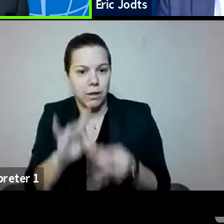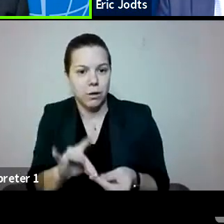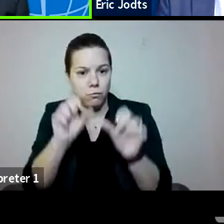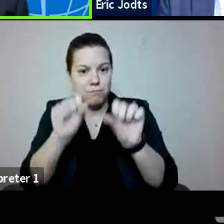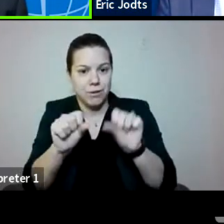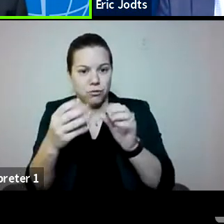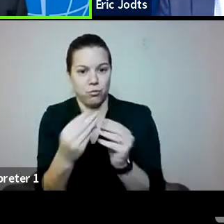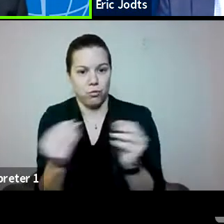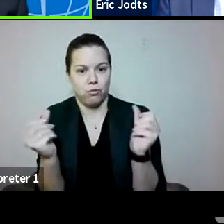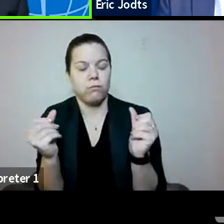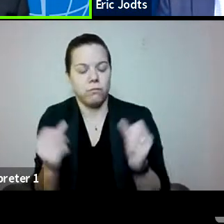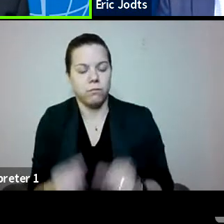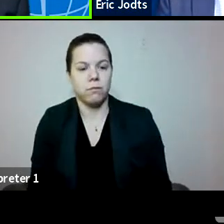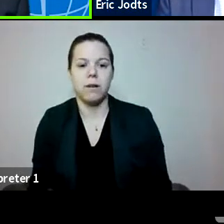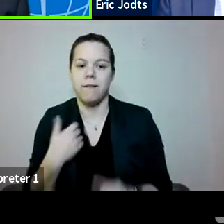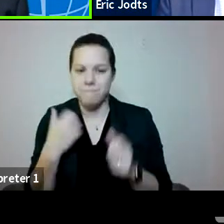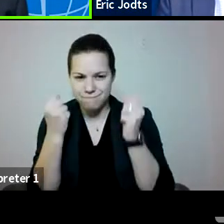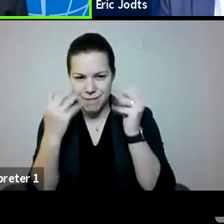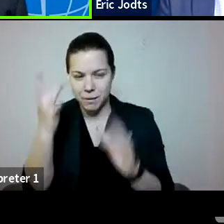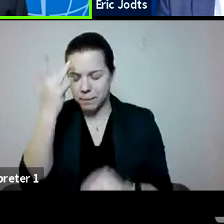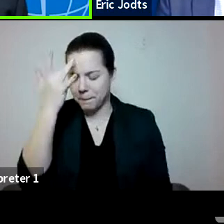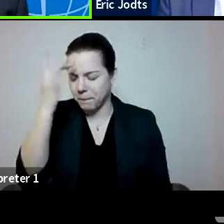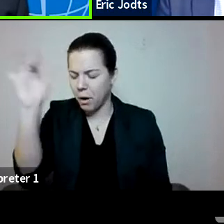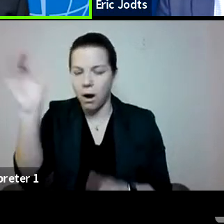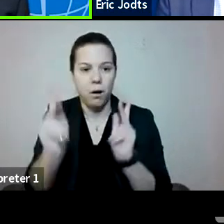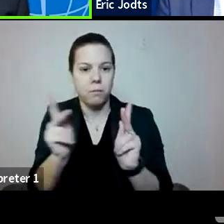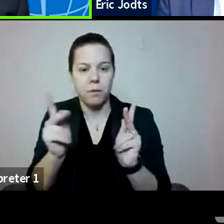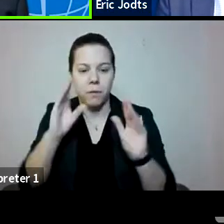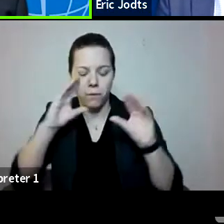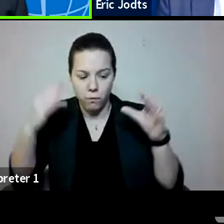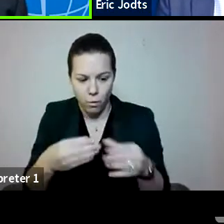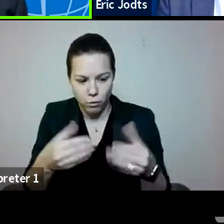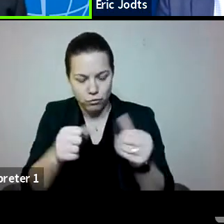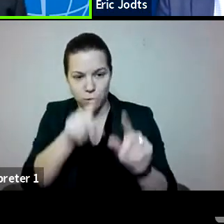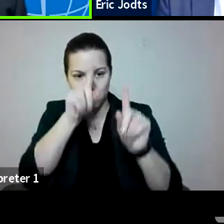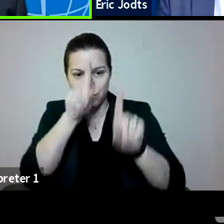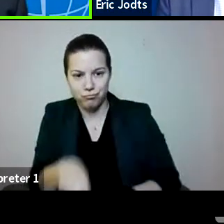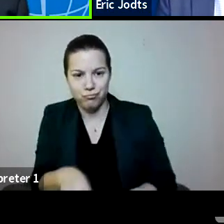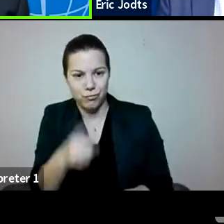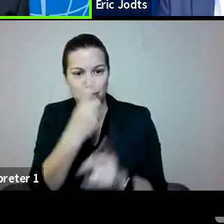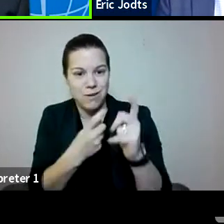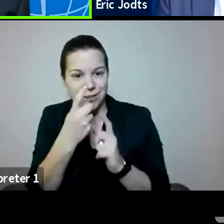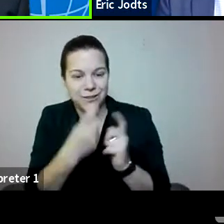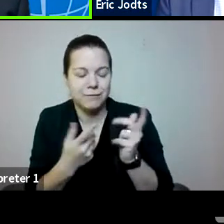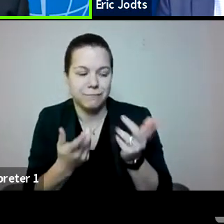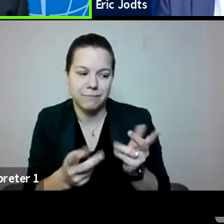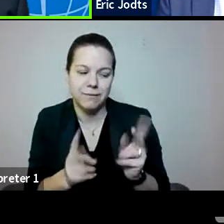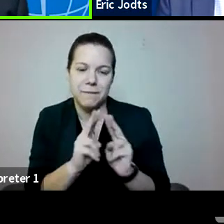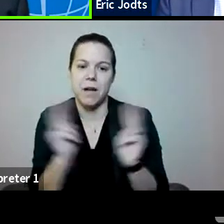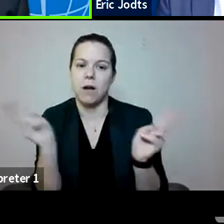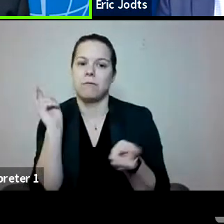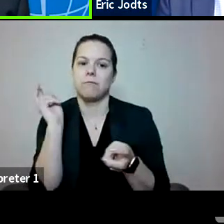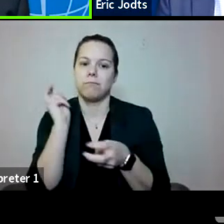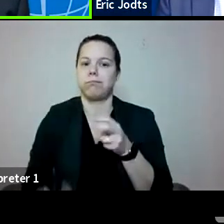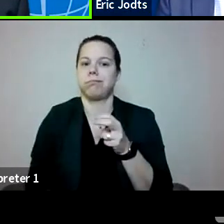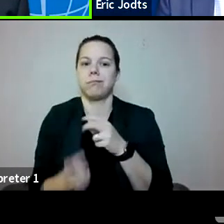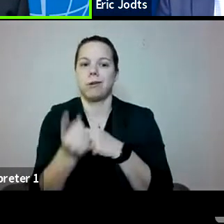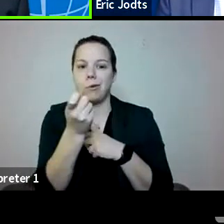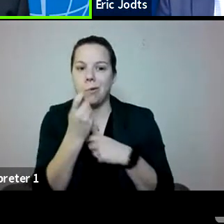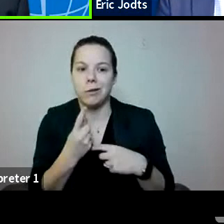We have a lot of very smart people focused on it, trying to answer these questions. It's a very, very difficult question